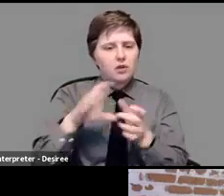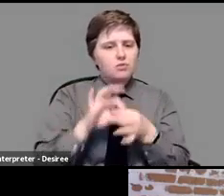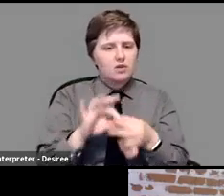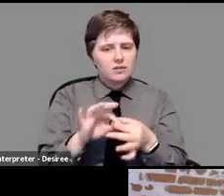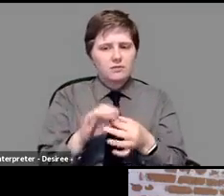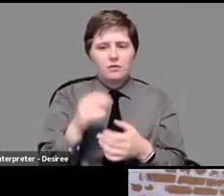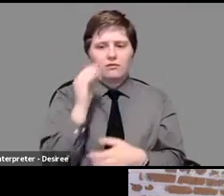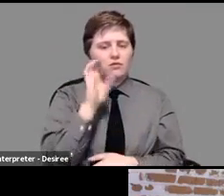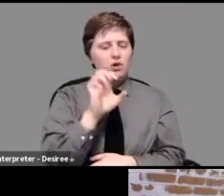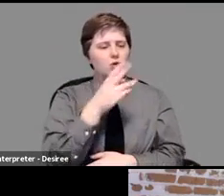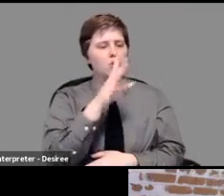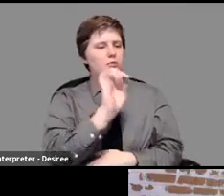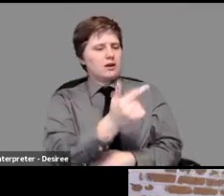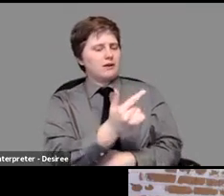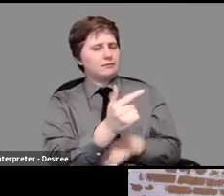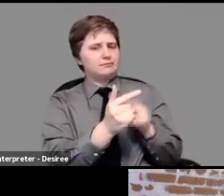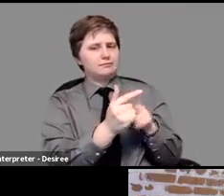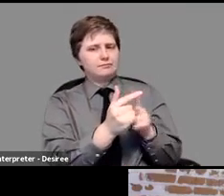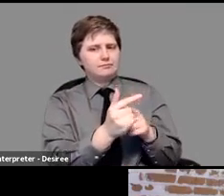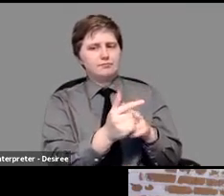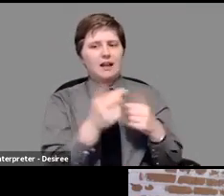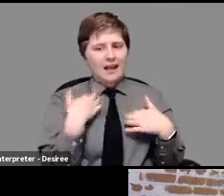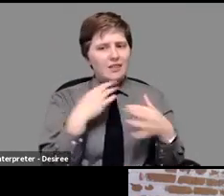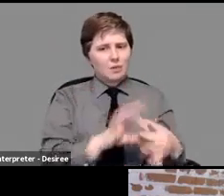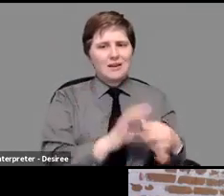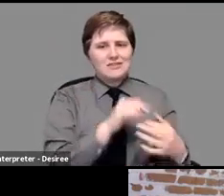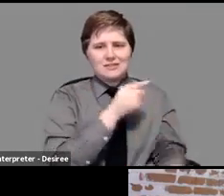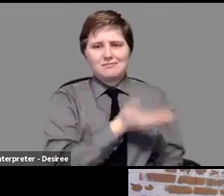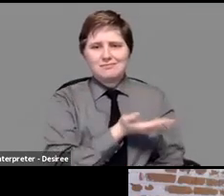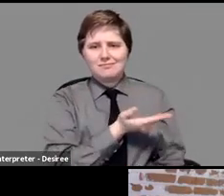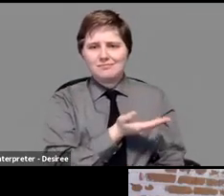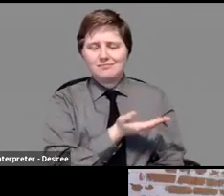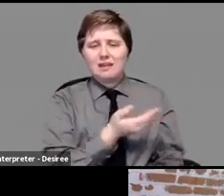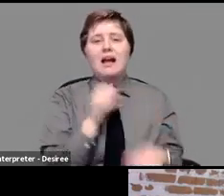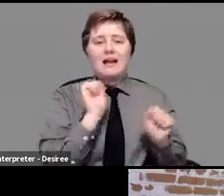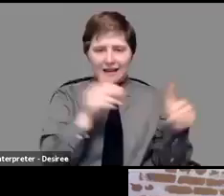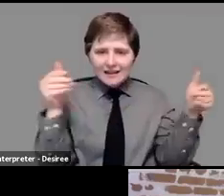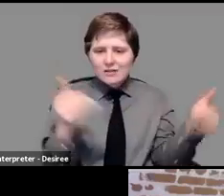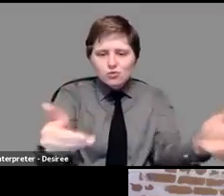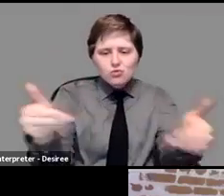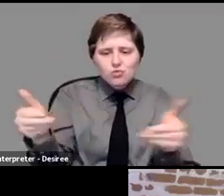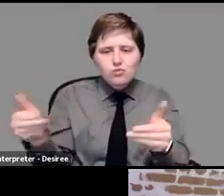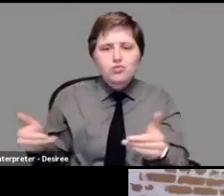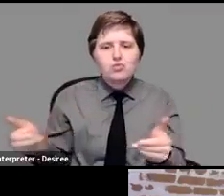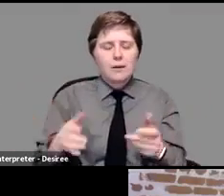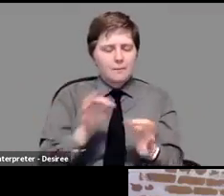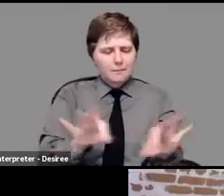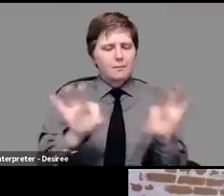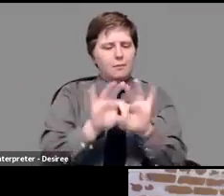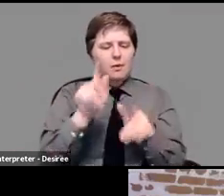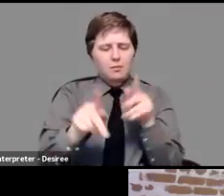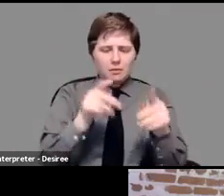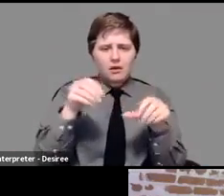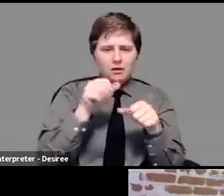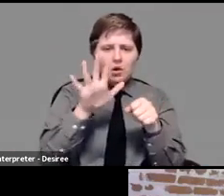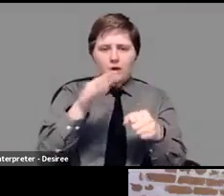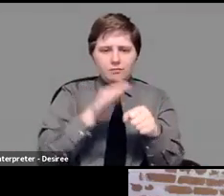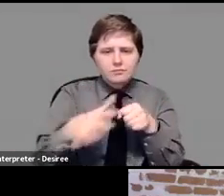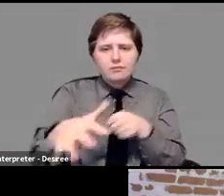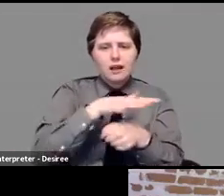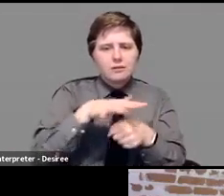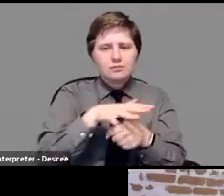Craig's point, they have the relationships, and so they can introduce you to the key people in the neighborhood who